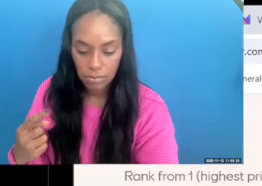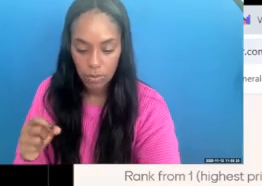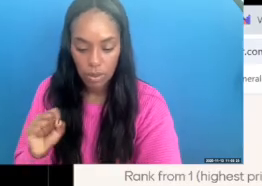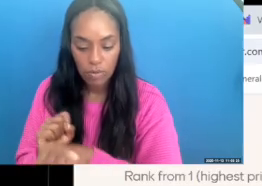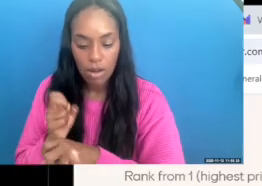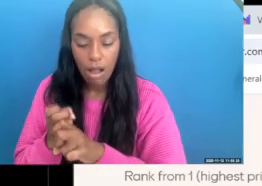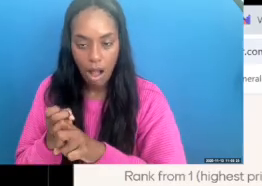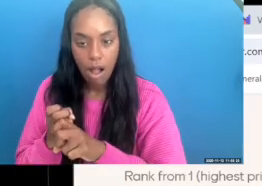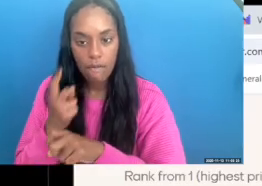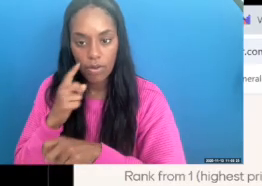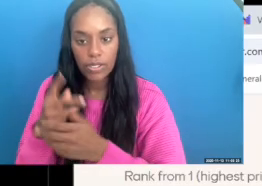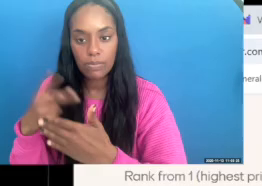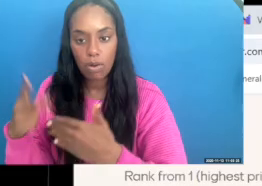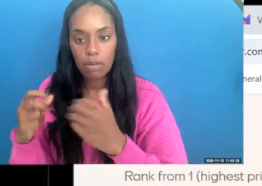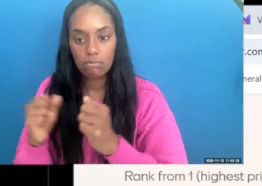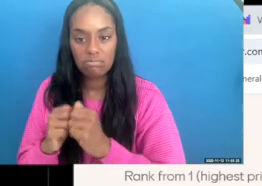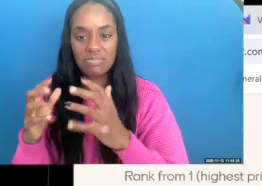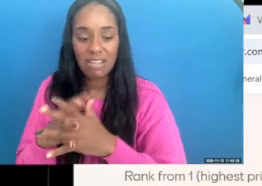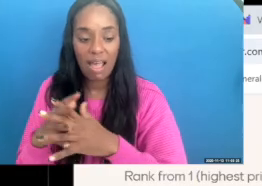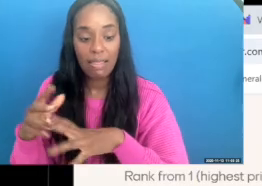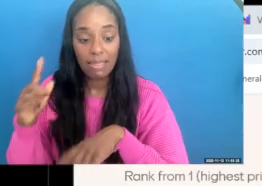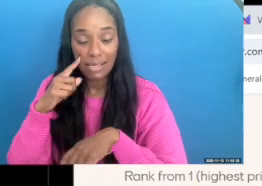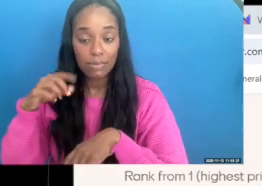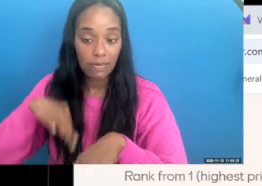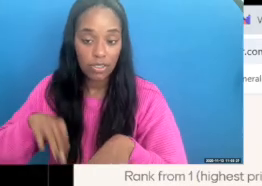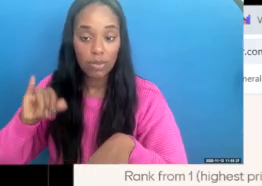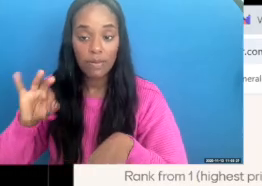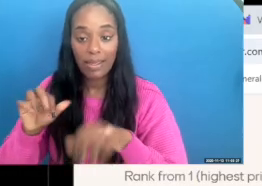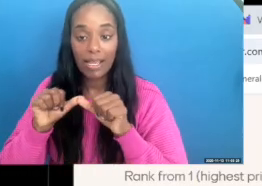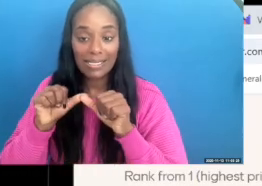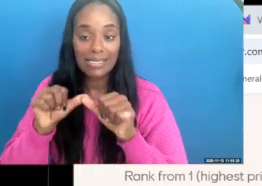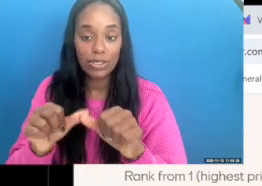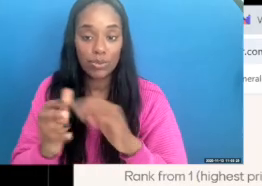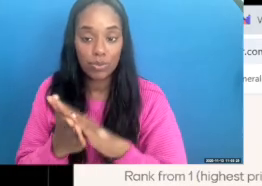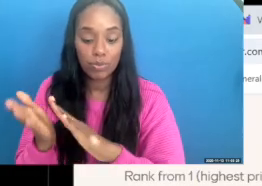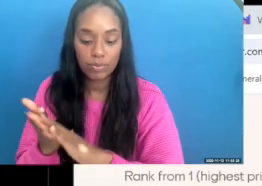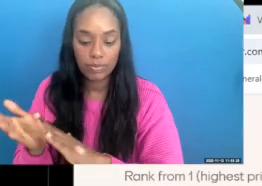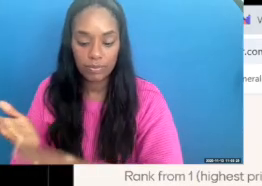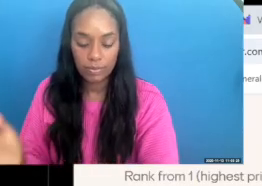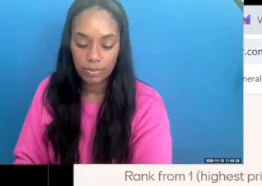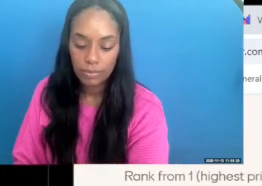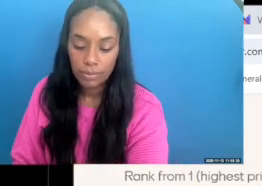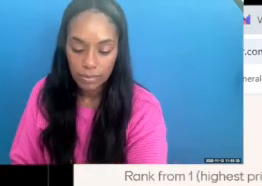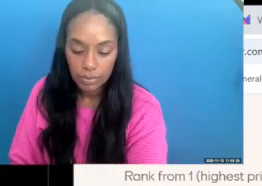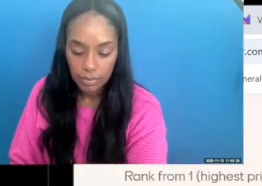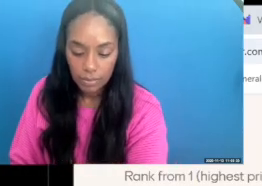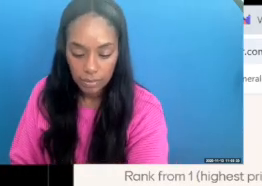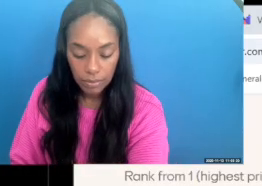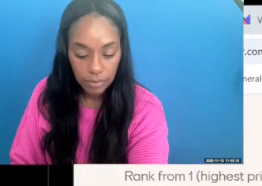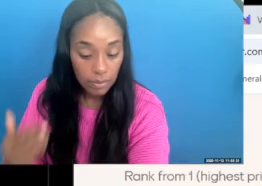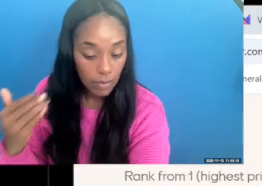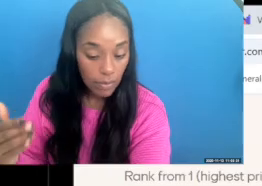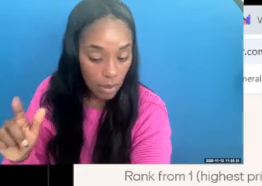We've worked hard to bring these programs to fruition, and I think it would be really beneficial to ensure that they continue to exist.